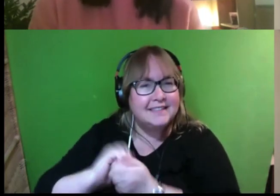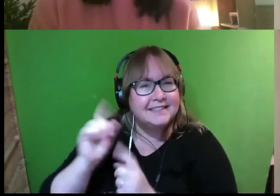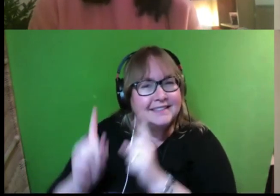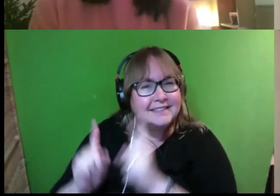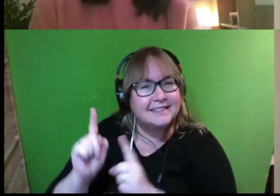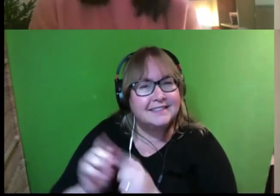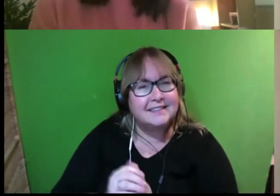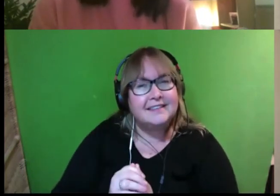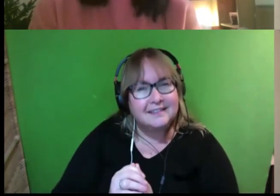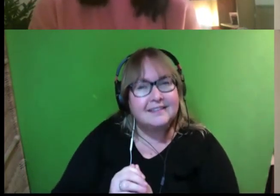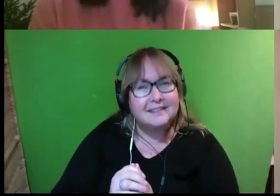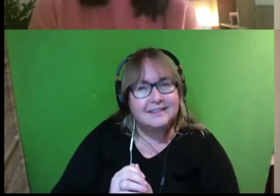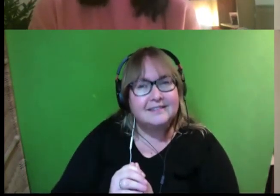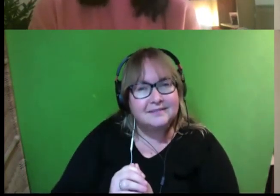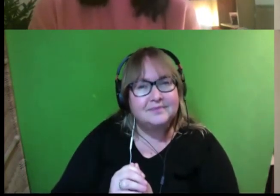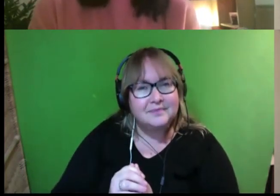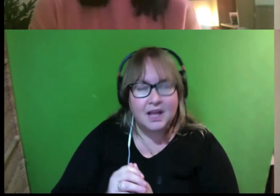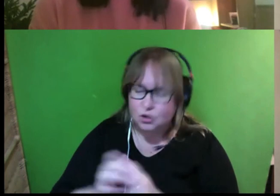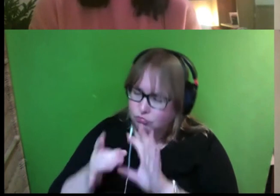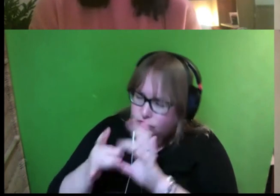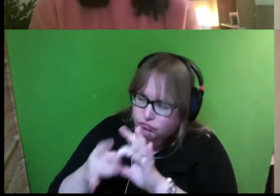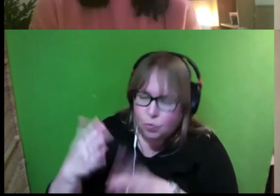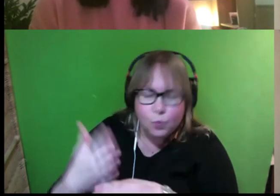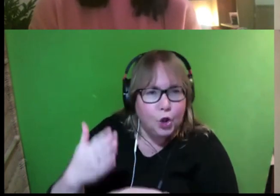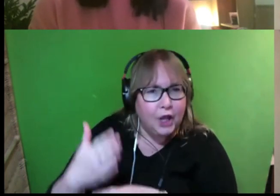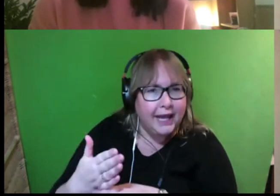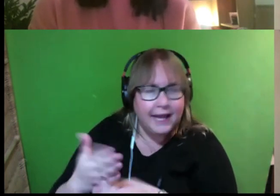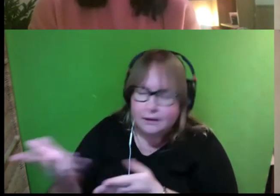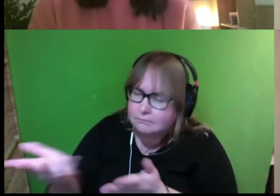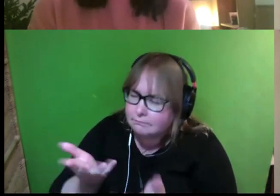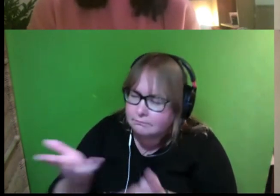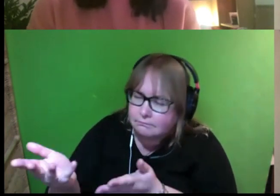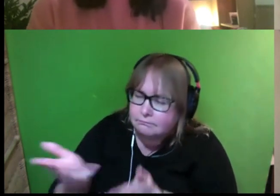and working with each other, and